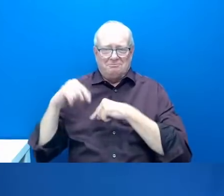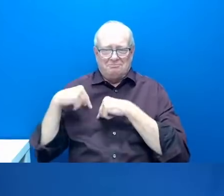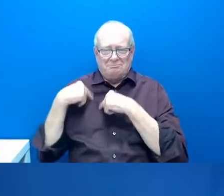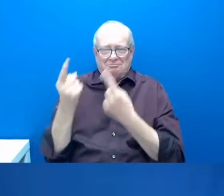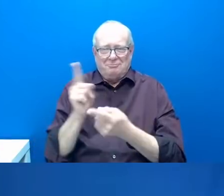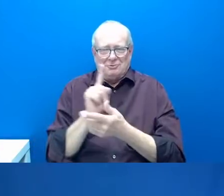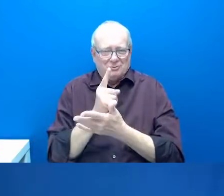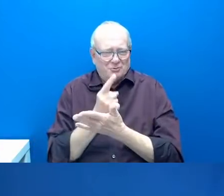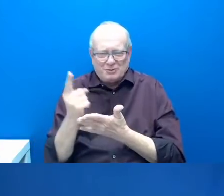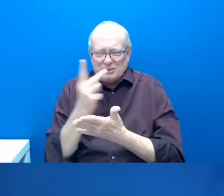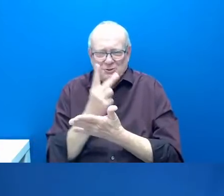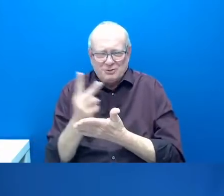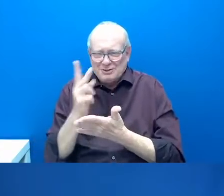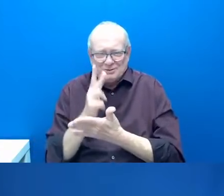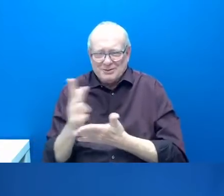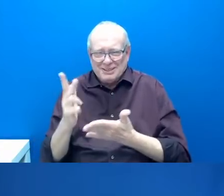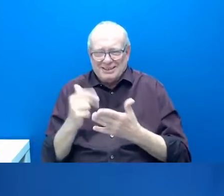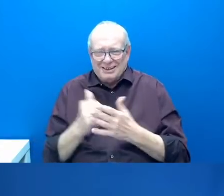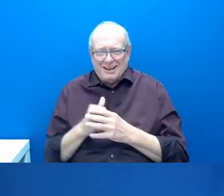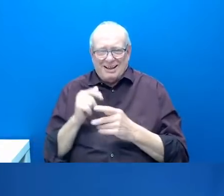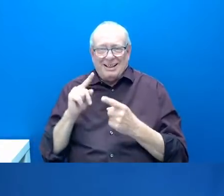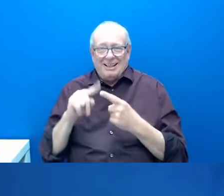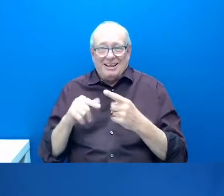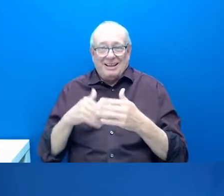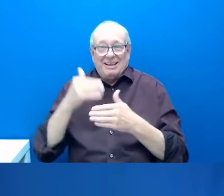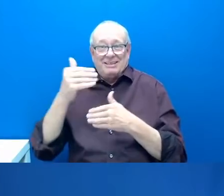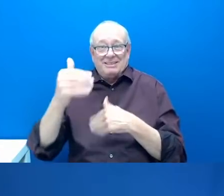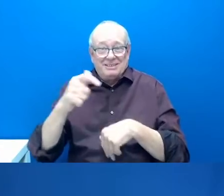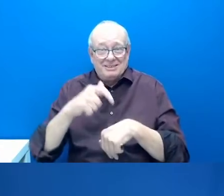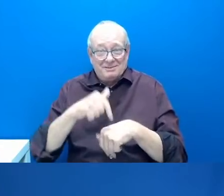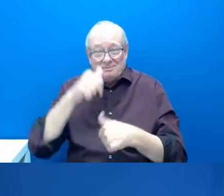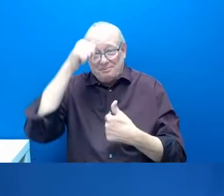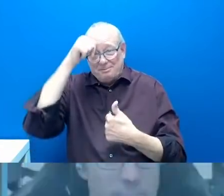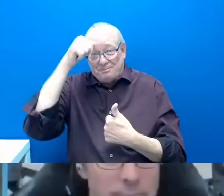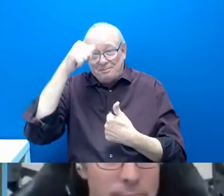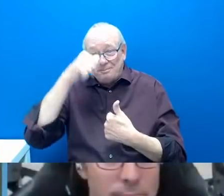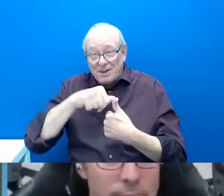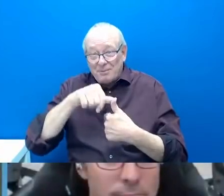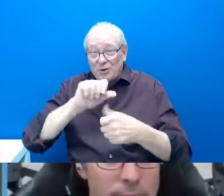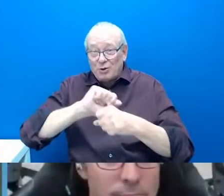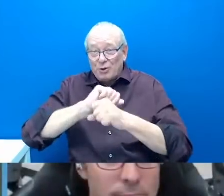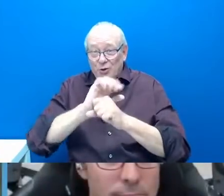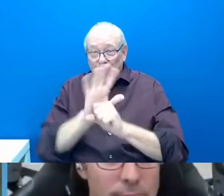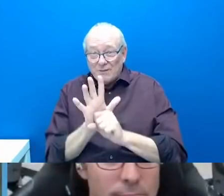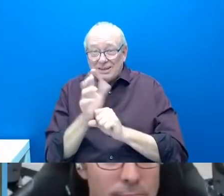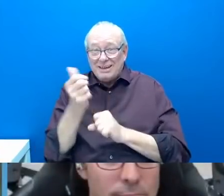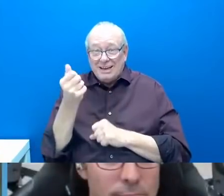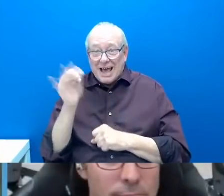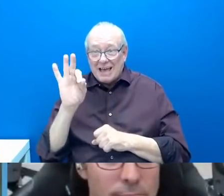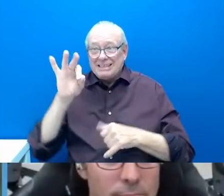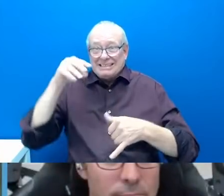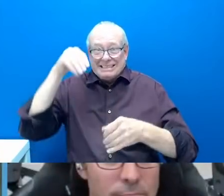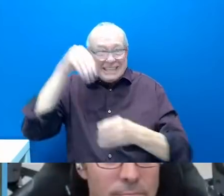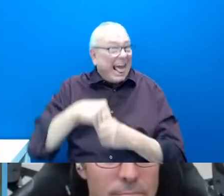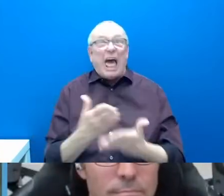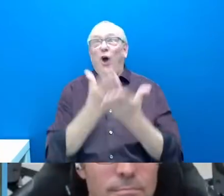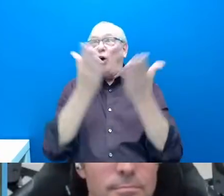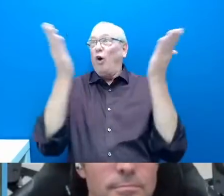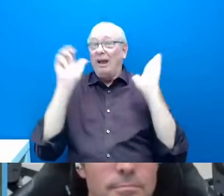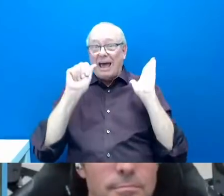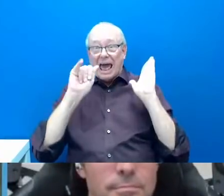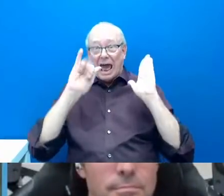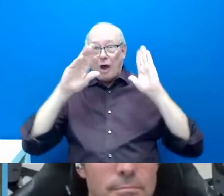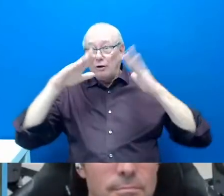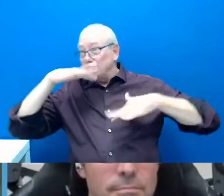weeks. Until next time, remember, COVID-19 is airborne. Wear the